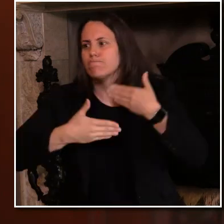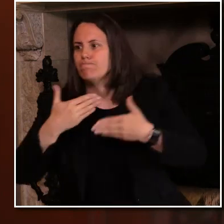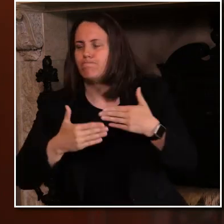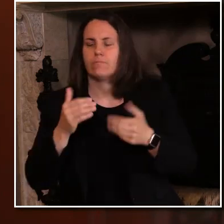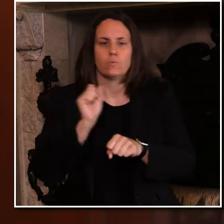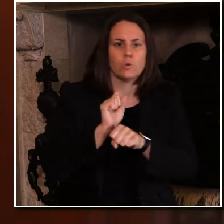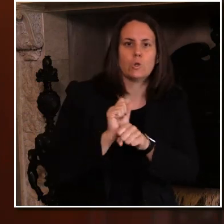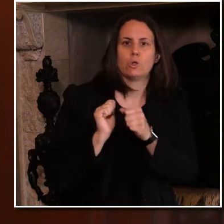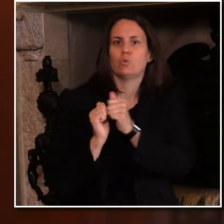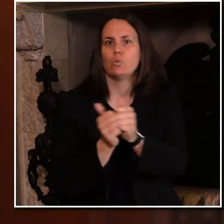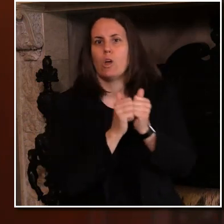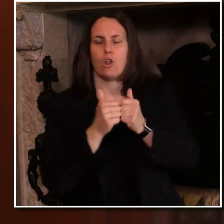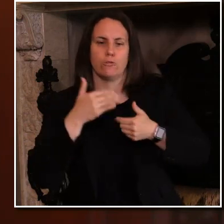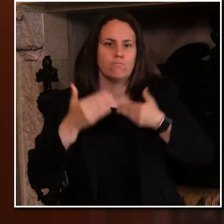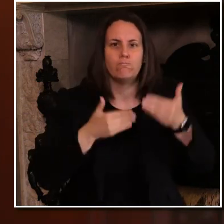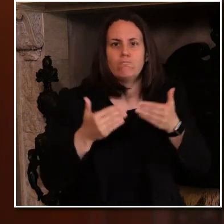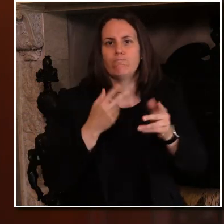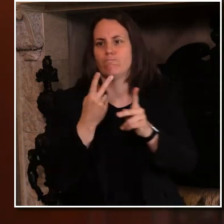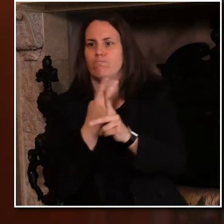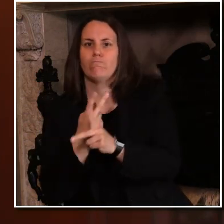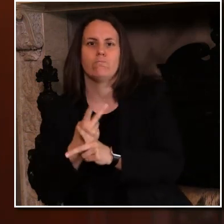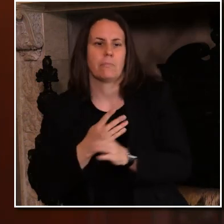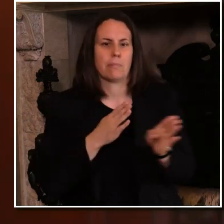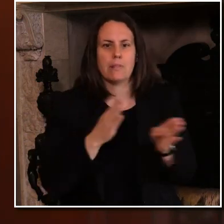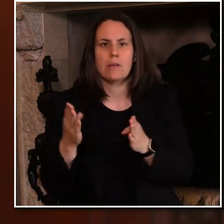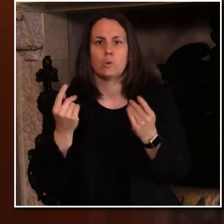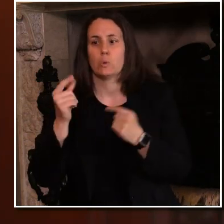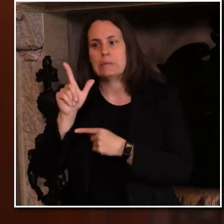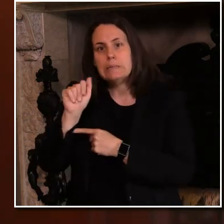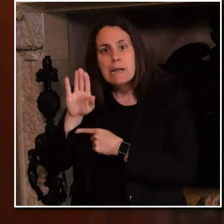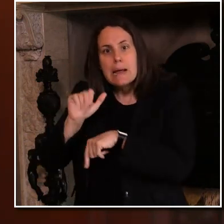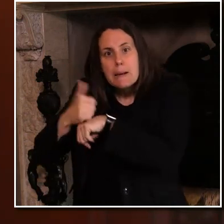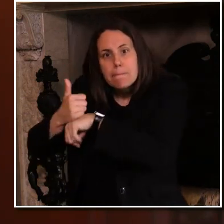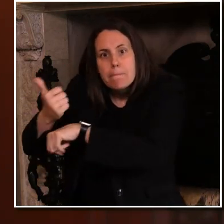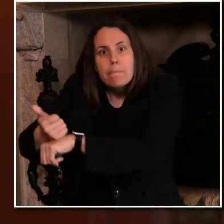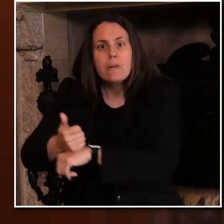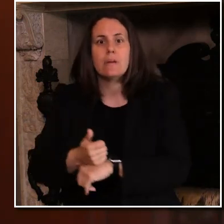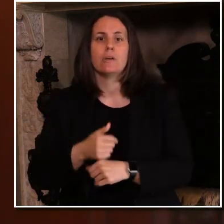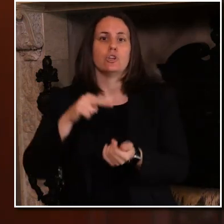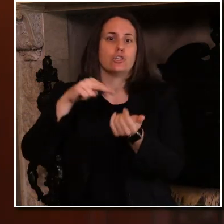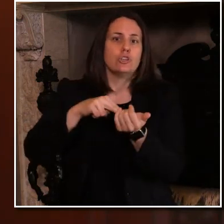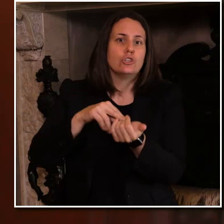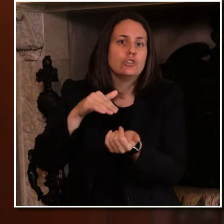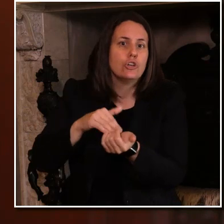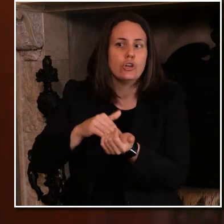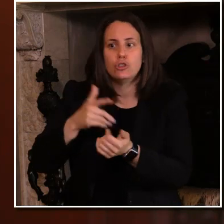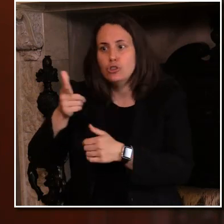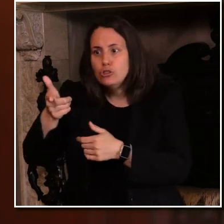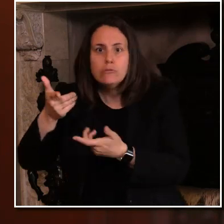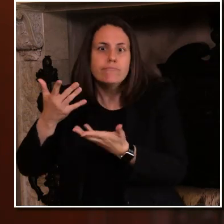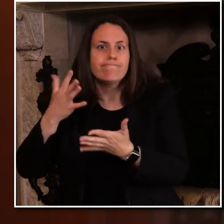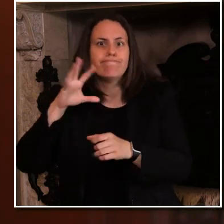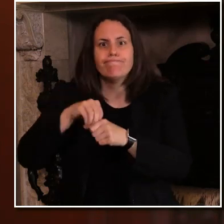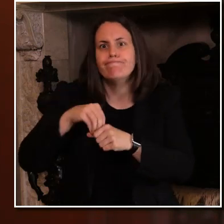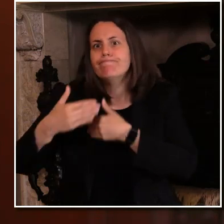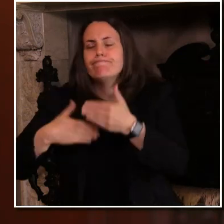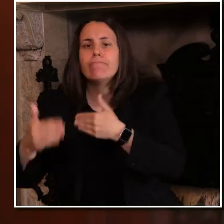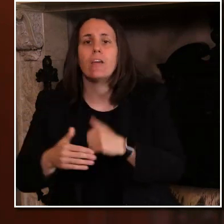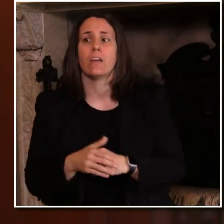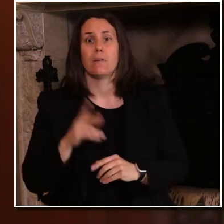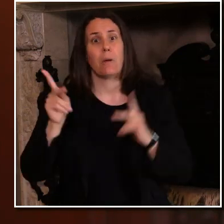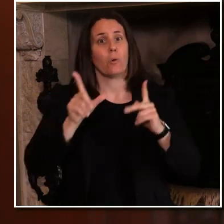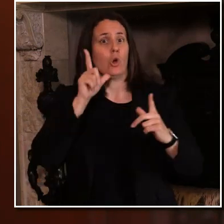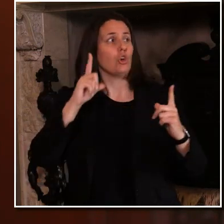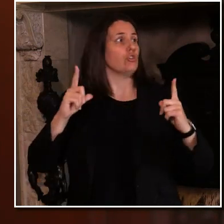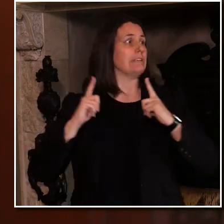tests 24/7, or retired healthcare workers stepping up to volunteer. We are seeing folks serve a cause